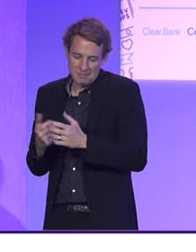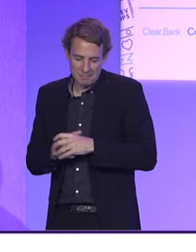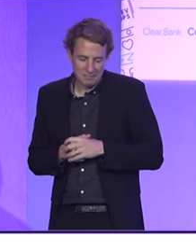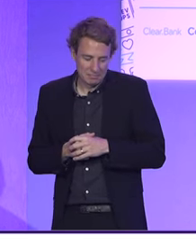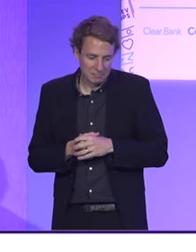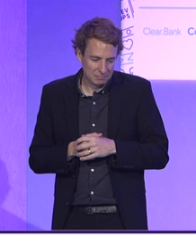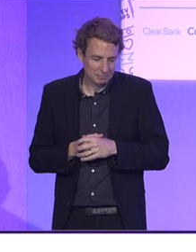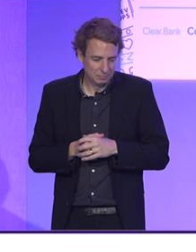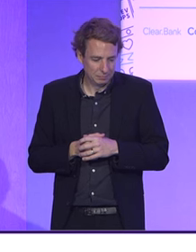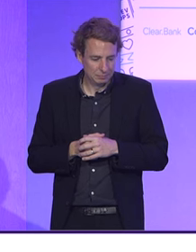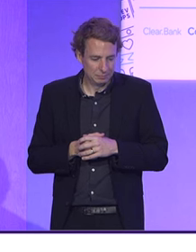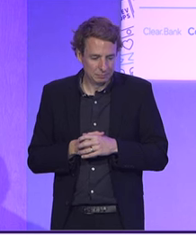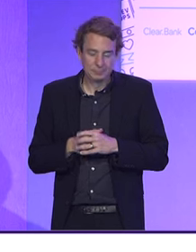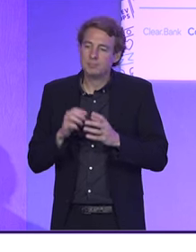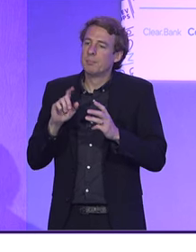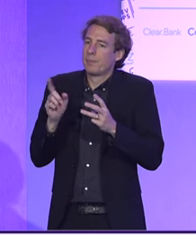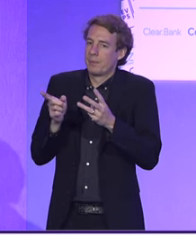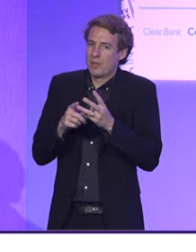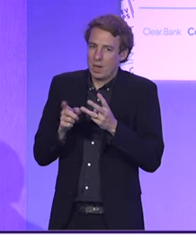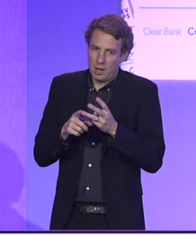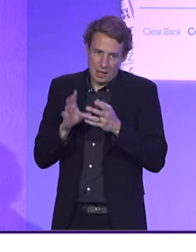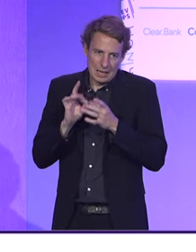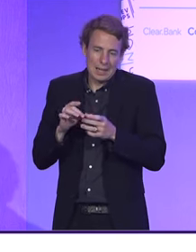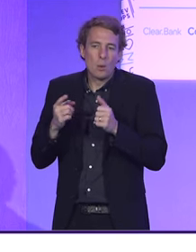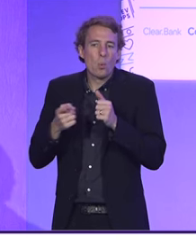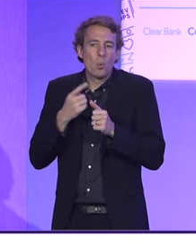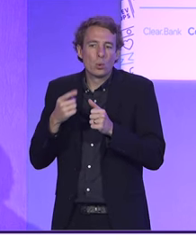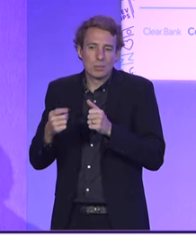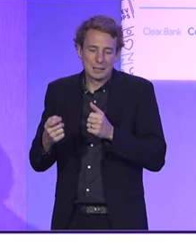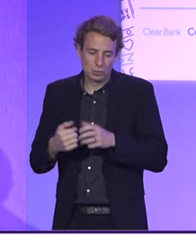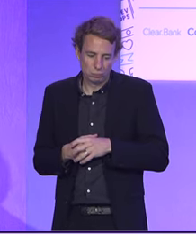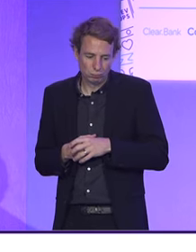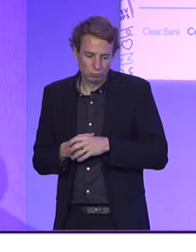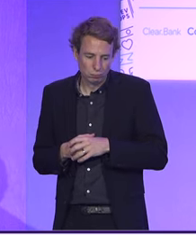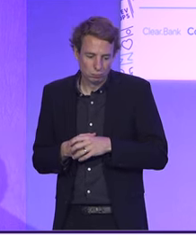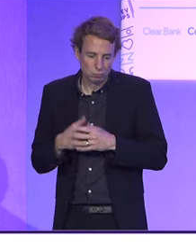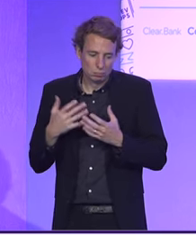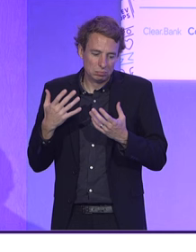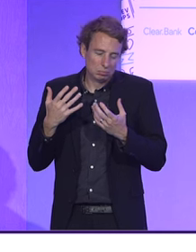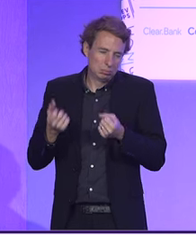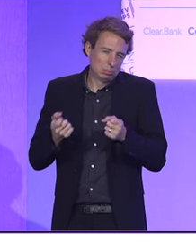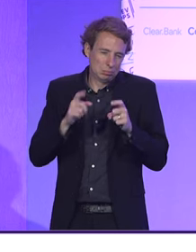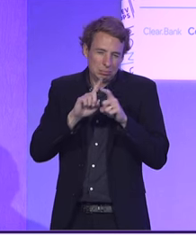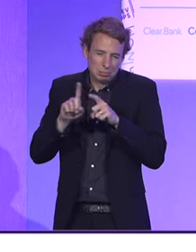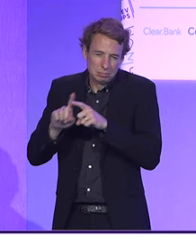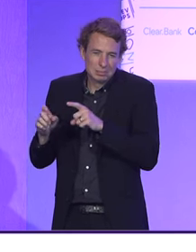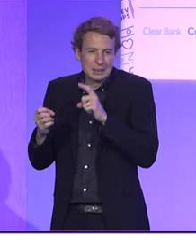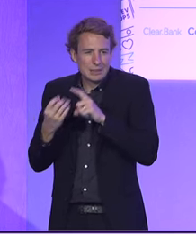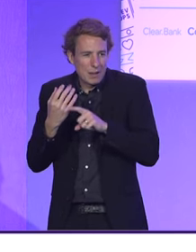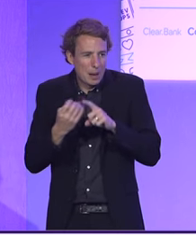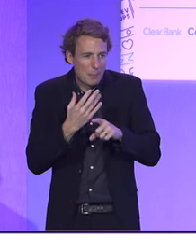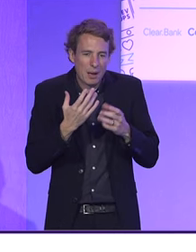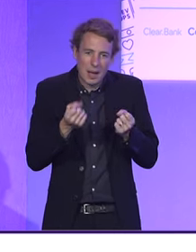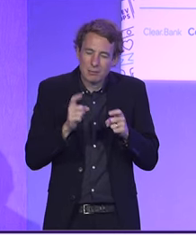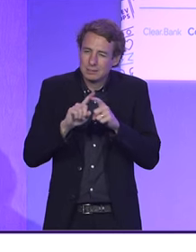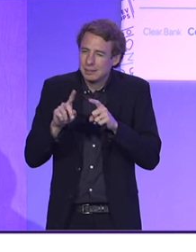The third one, automation, okay? Here we have Pulumi, we have the other one. We have many